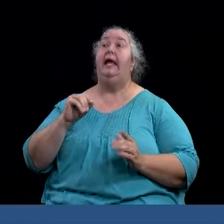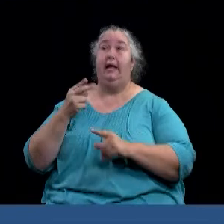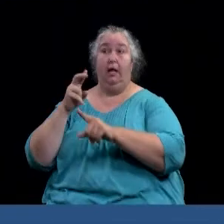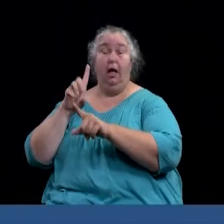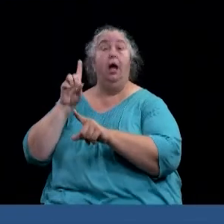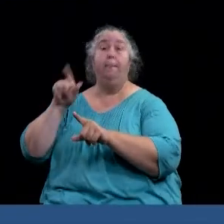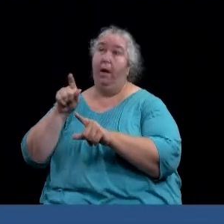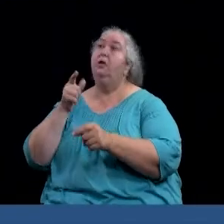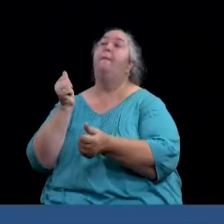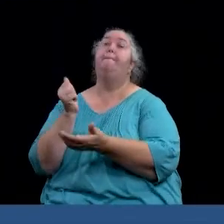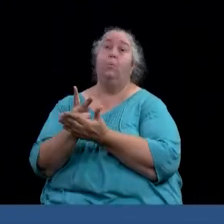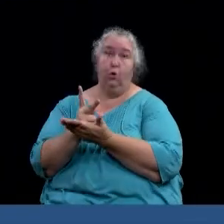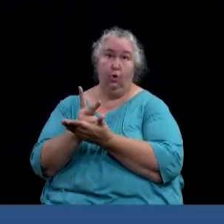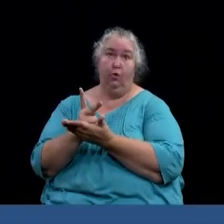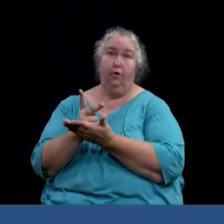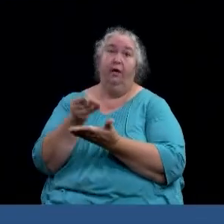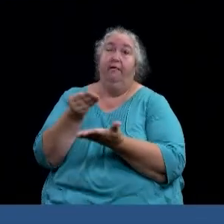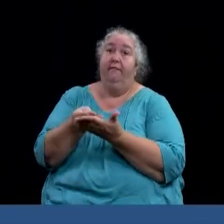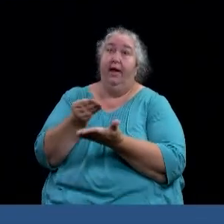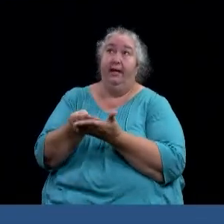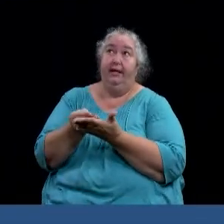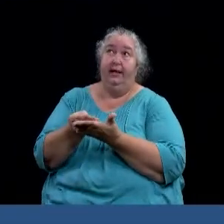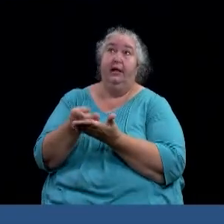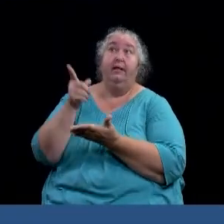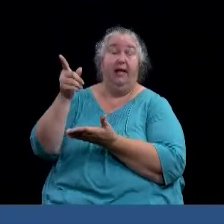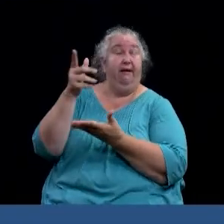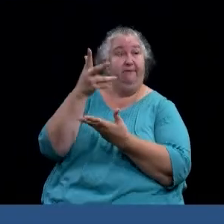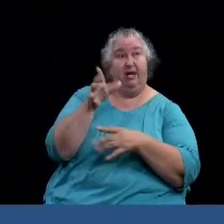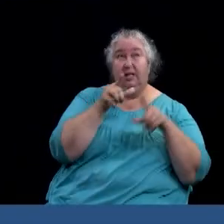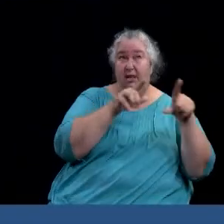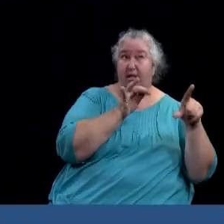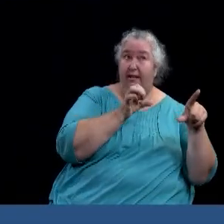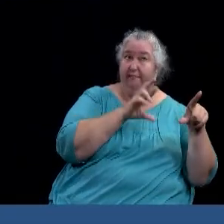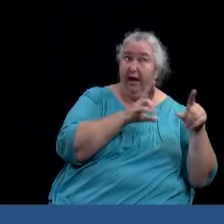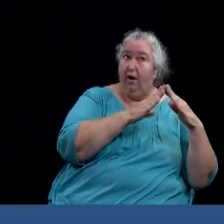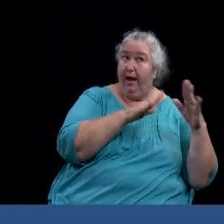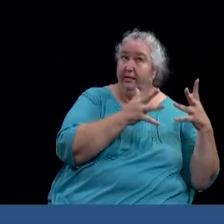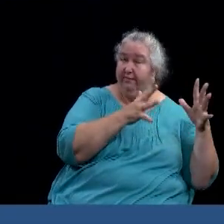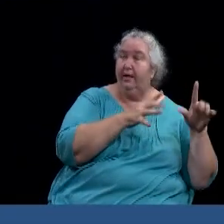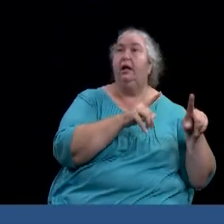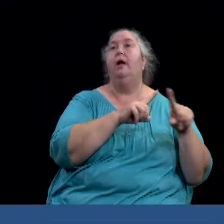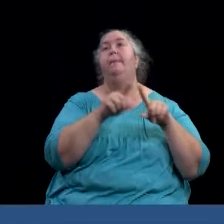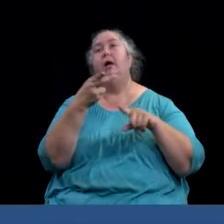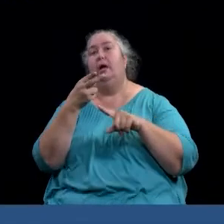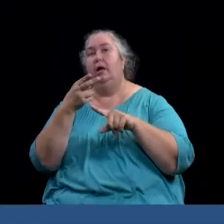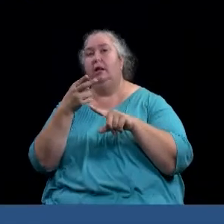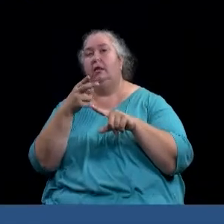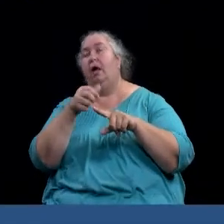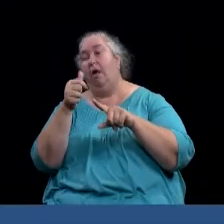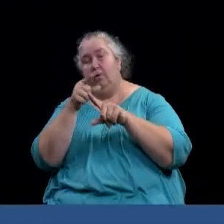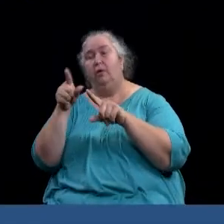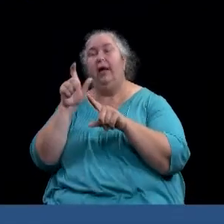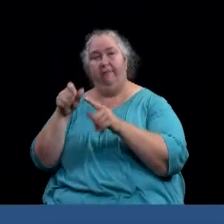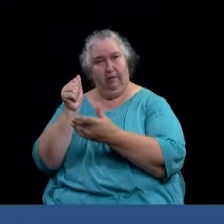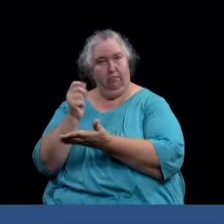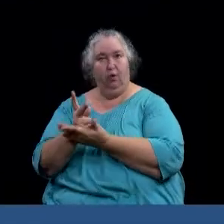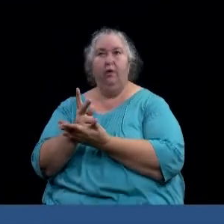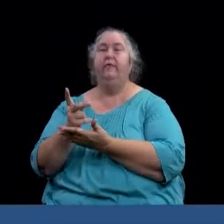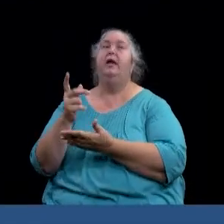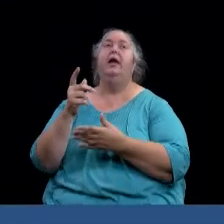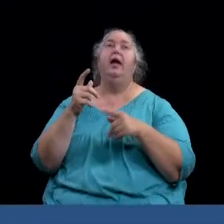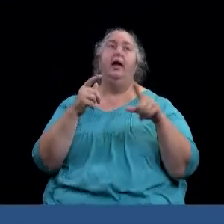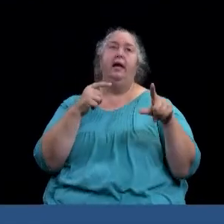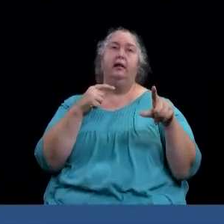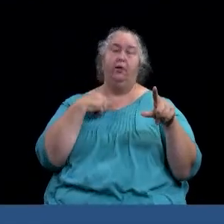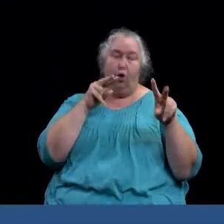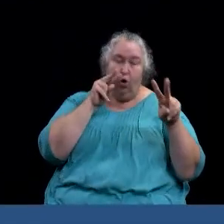fair housing, so they have verified that we are treating all the tenants the way we're supposed to. They have, once